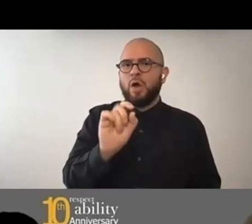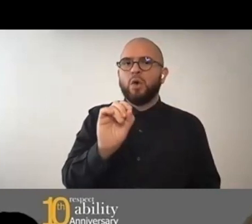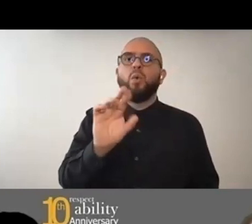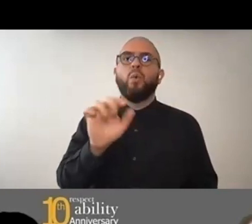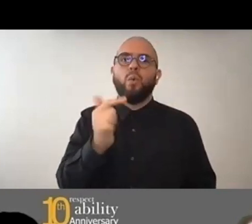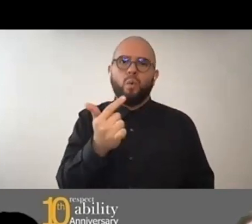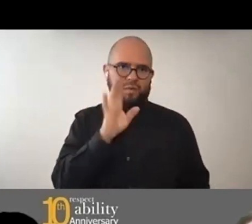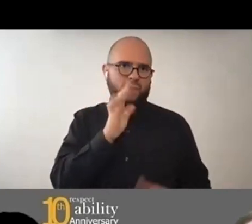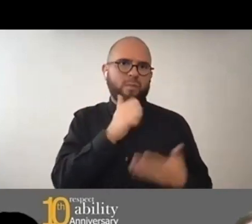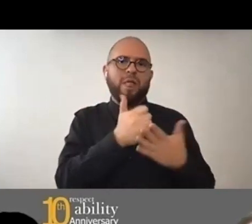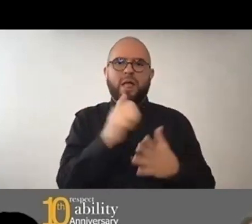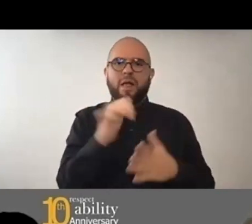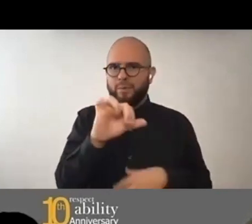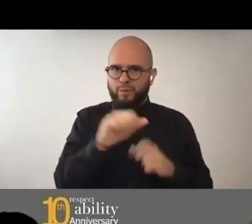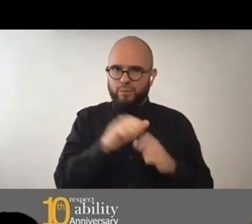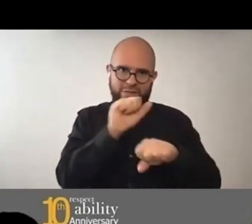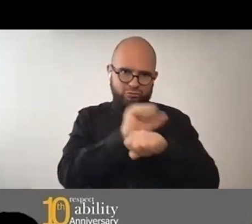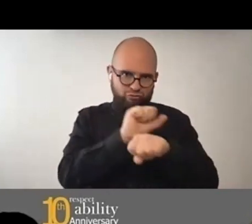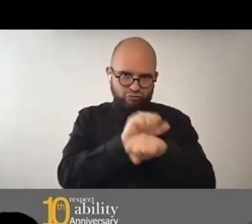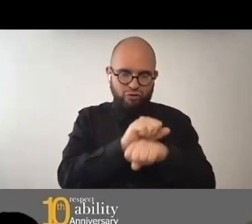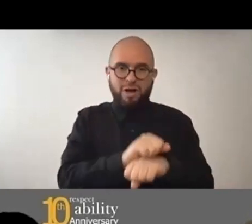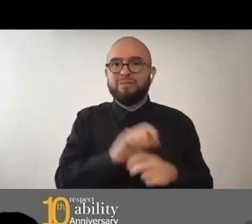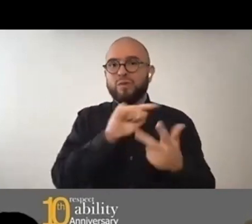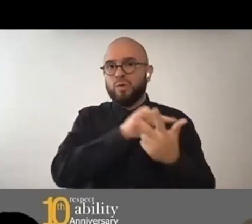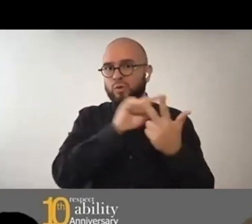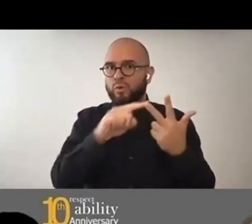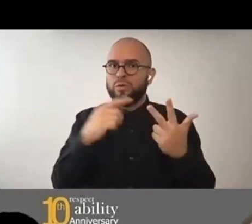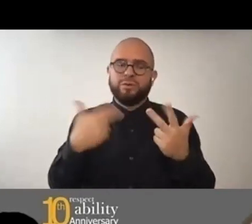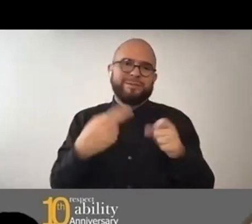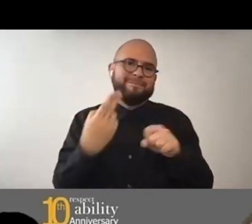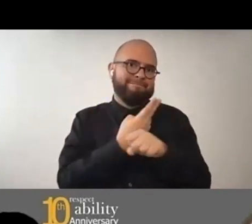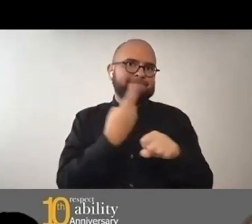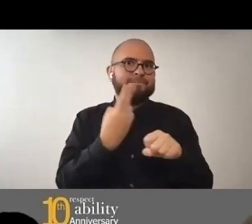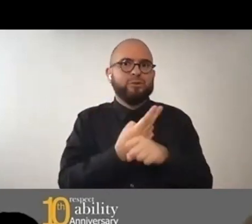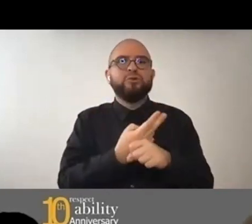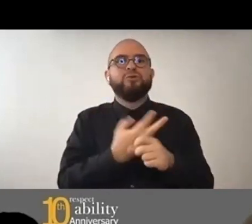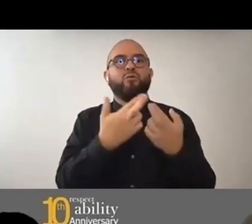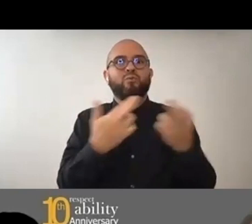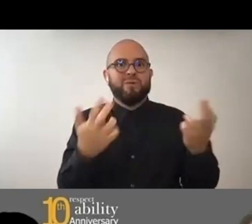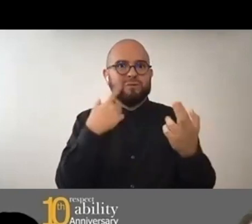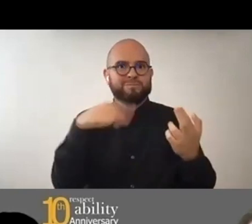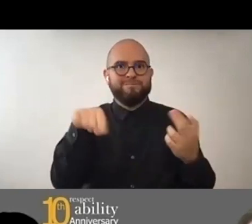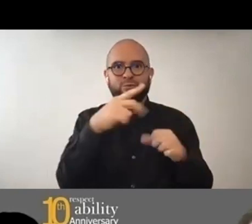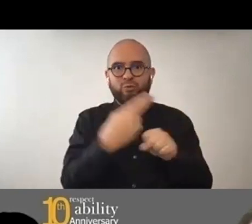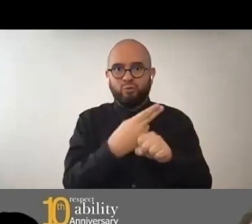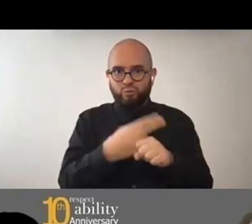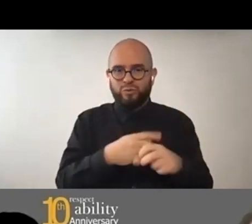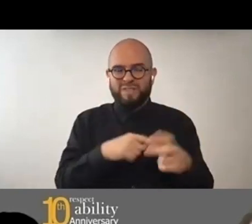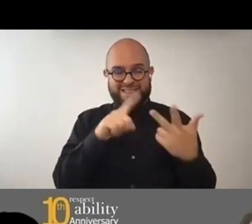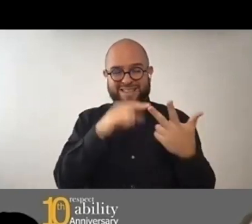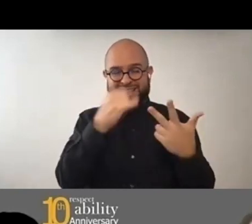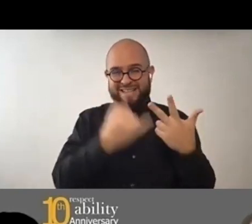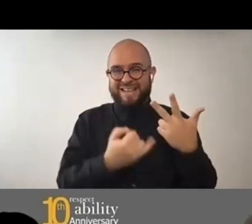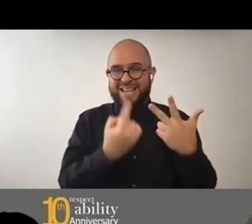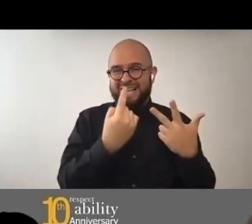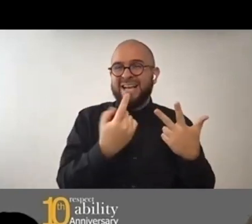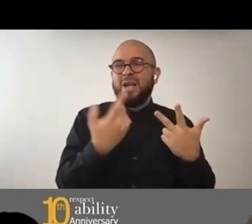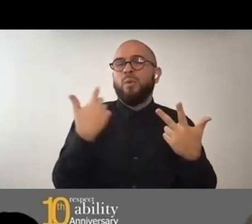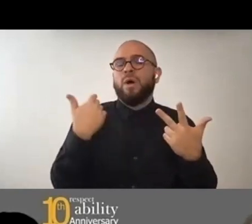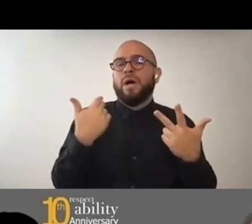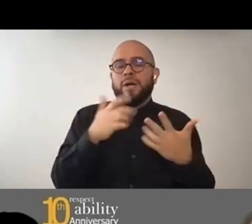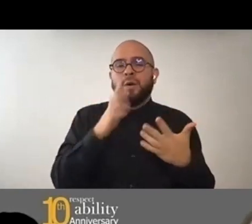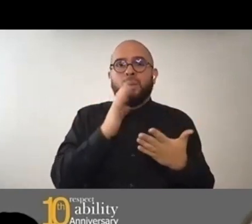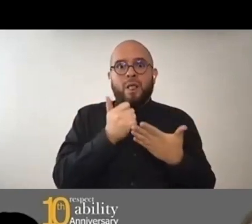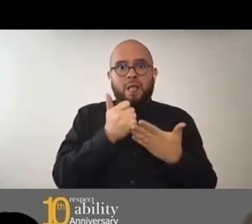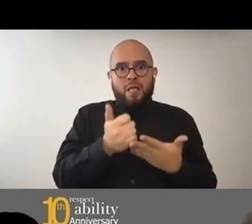ASKJAN.org. And that's a really useful resource because it helps you, if you're not